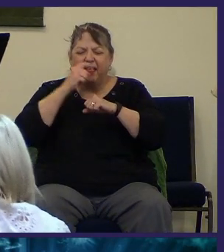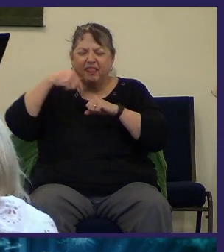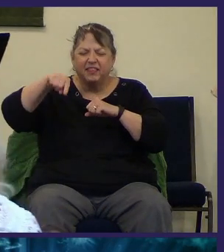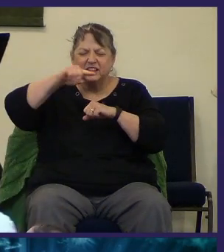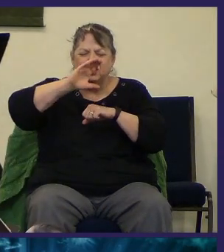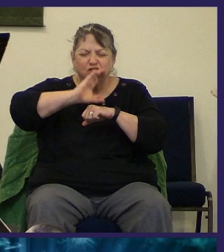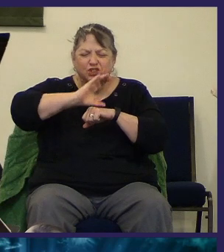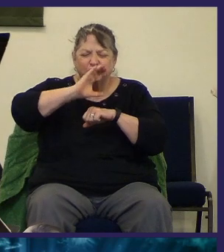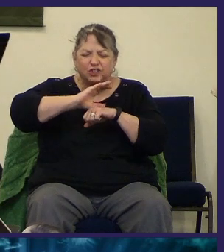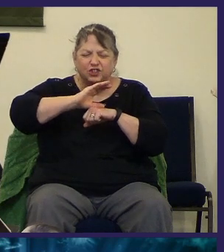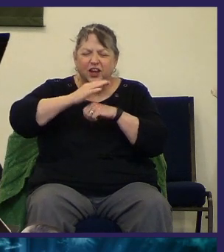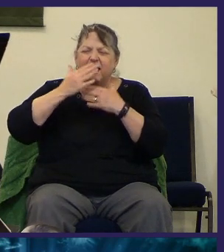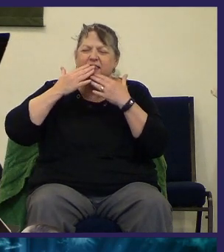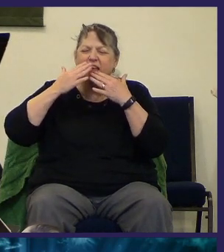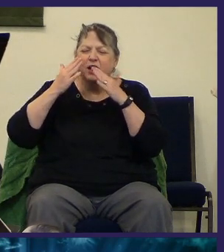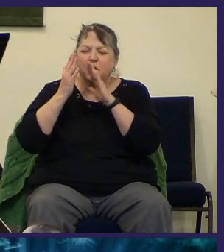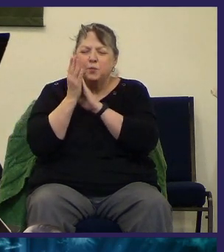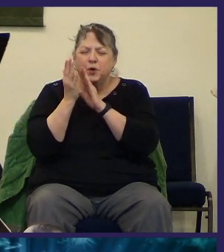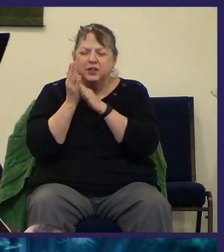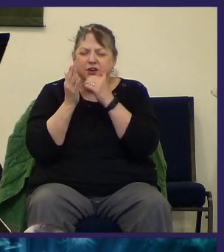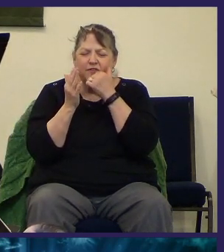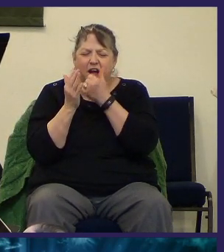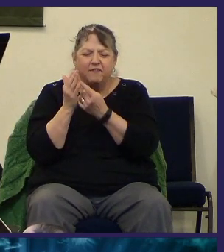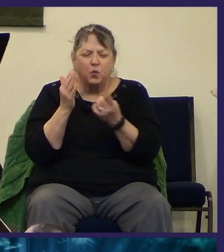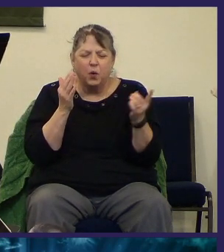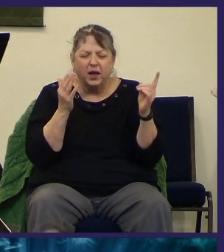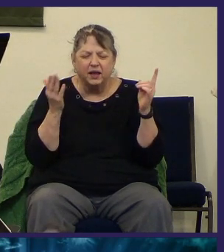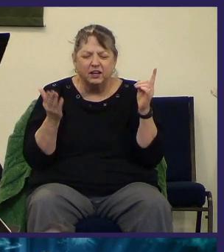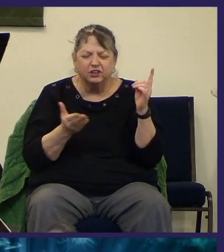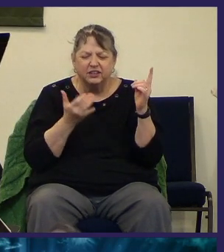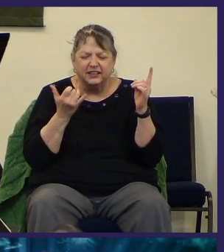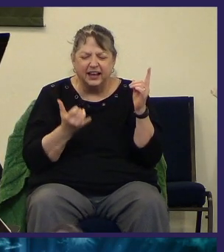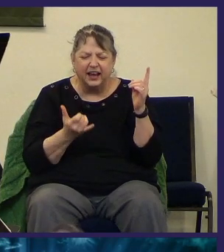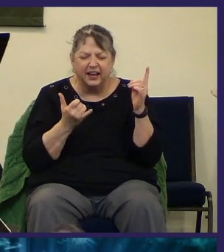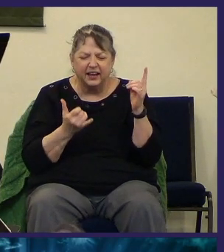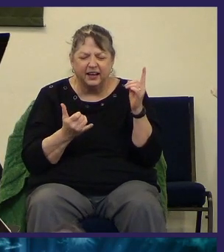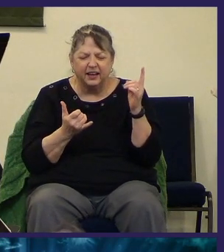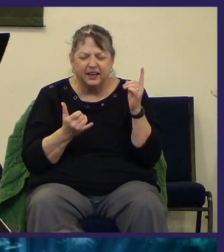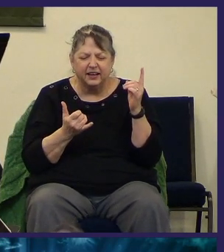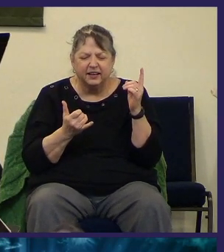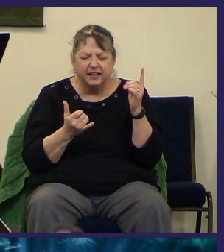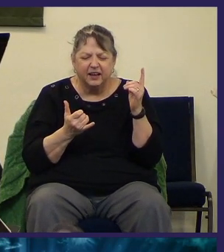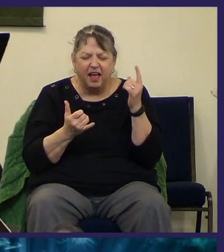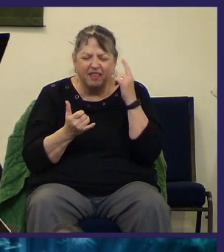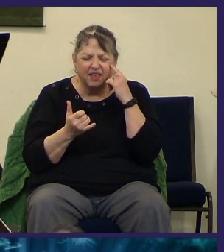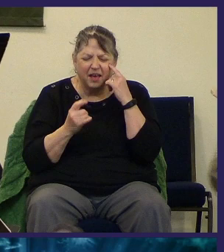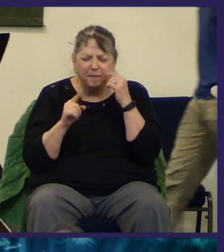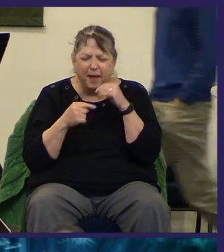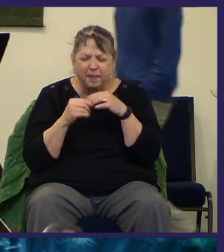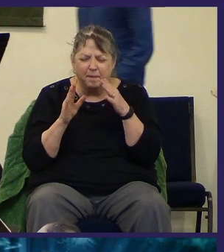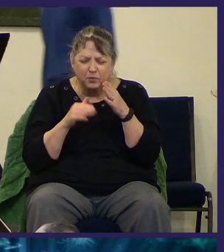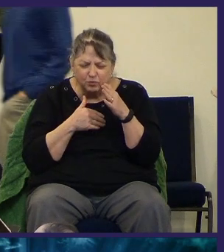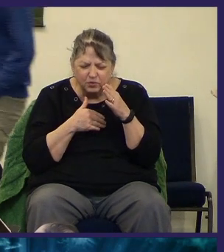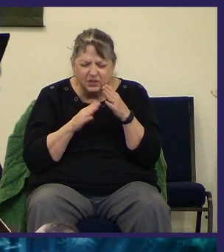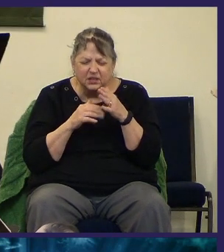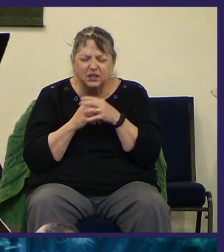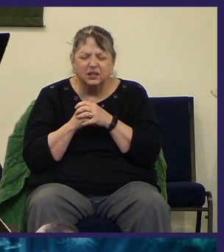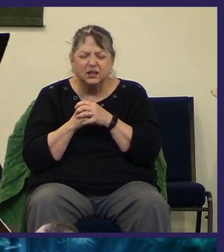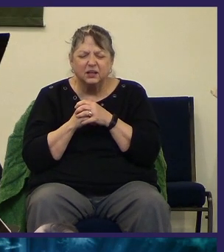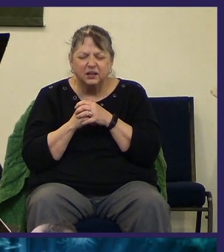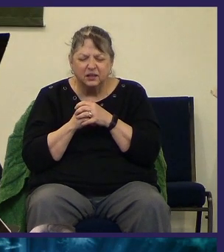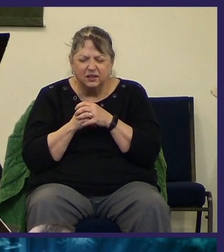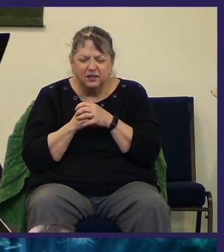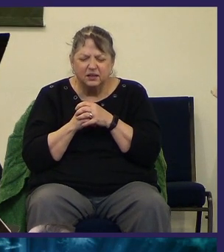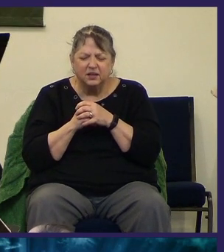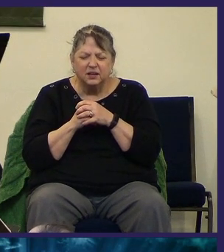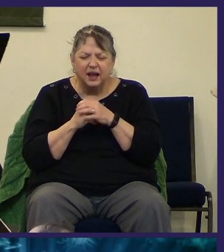thank and praise you for for everyone here today we think of the worship music and lord we just ask that you